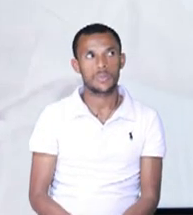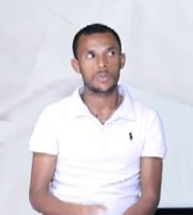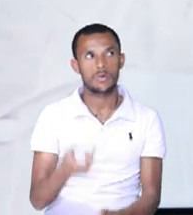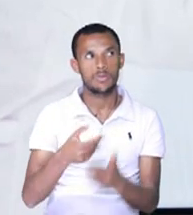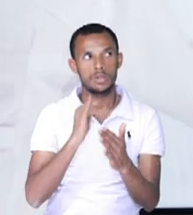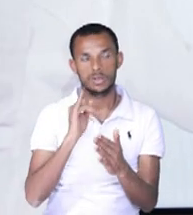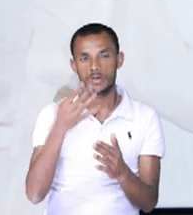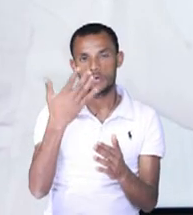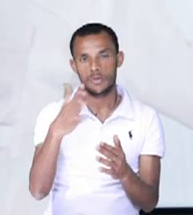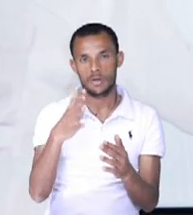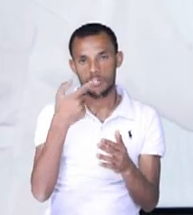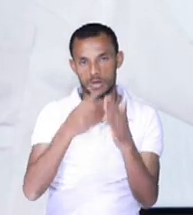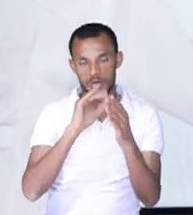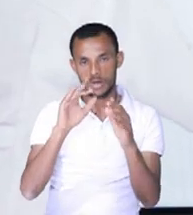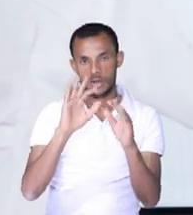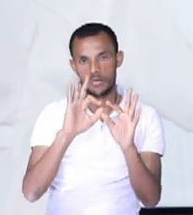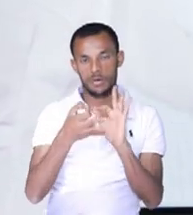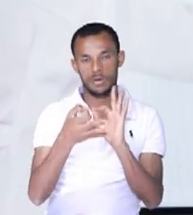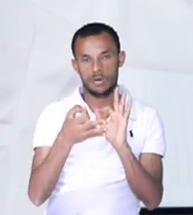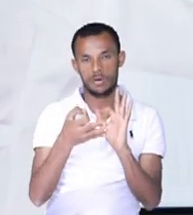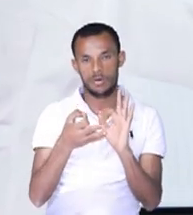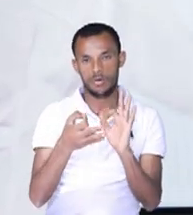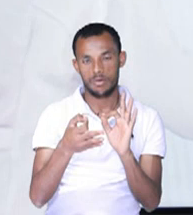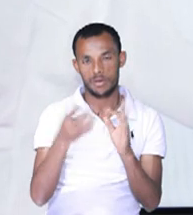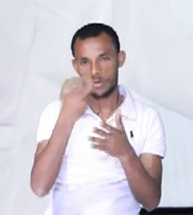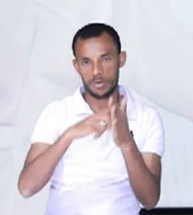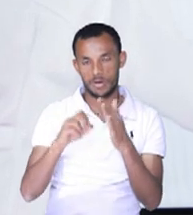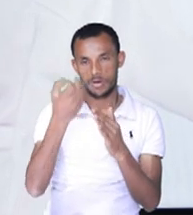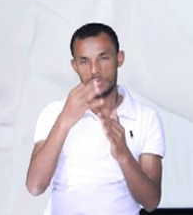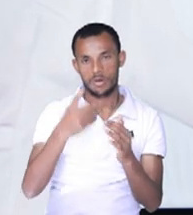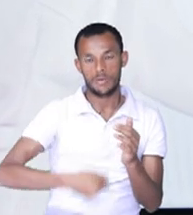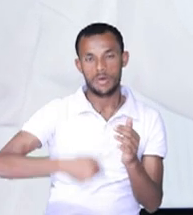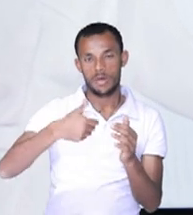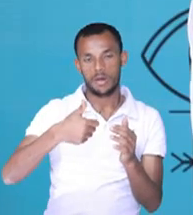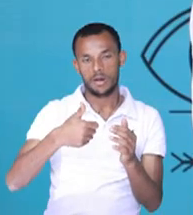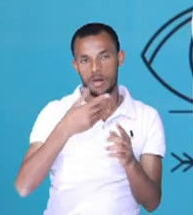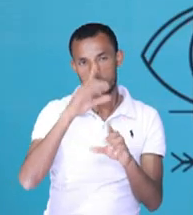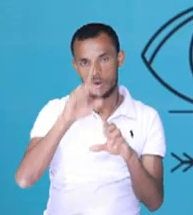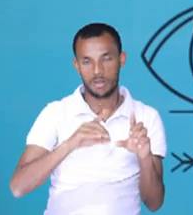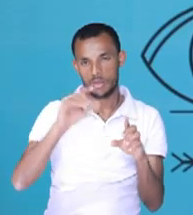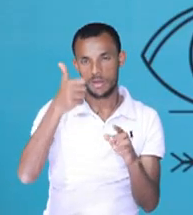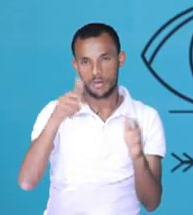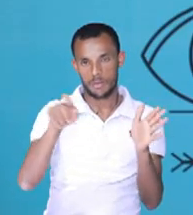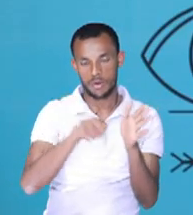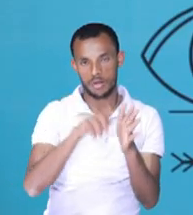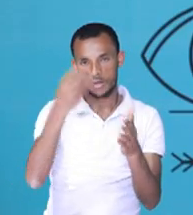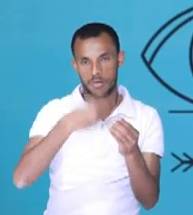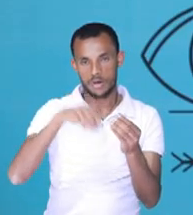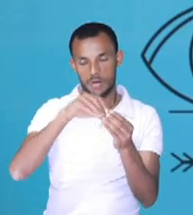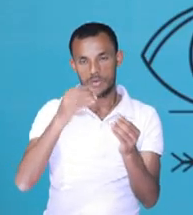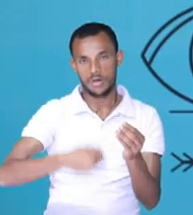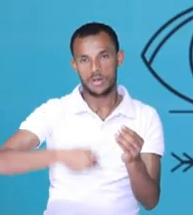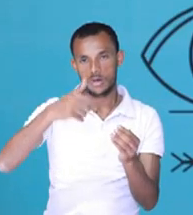What is the definition for this one? This gives a result, the product of the main diagonal, 10, minus the product of the